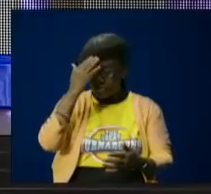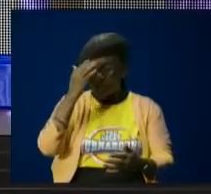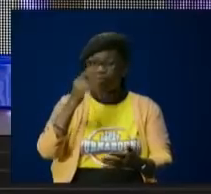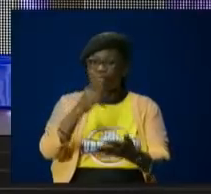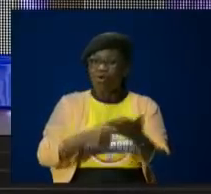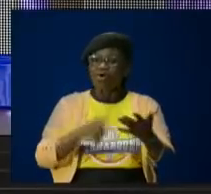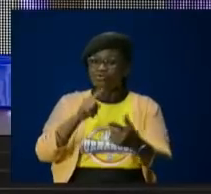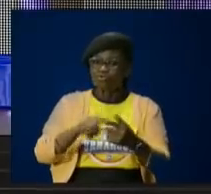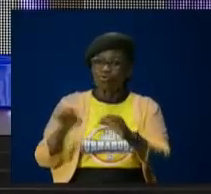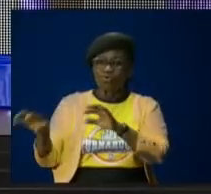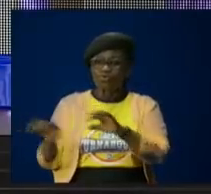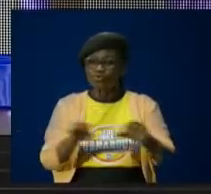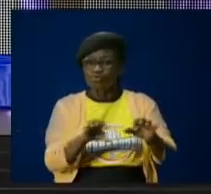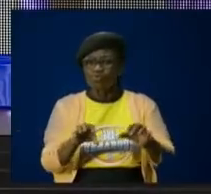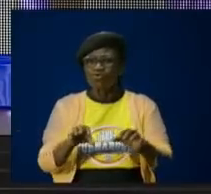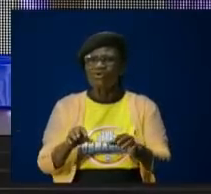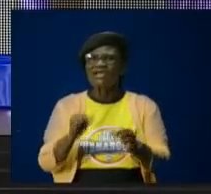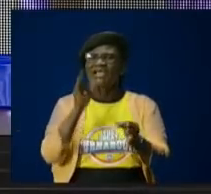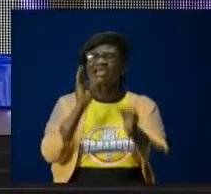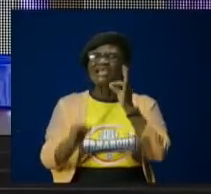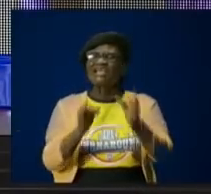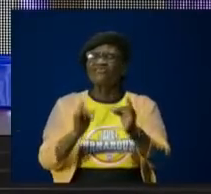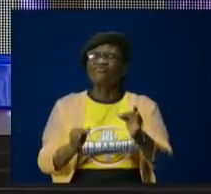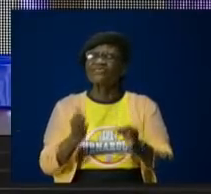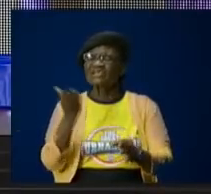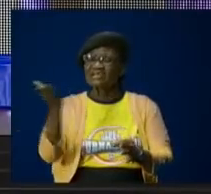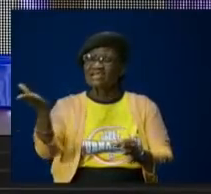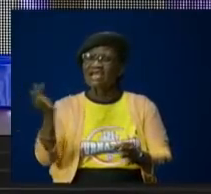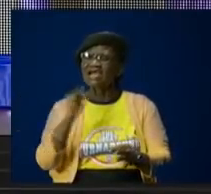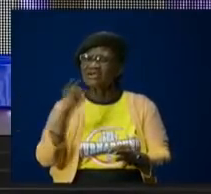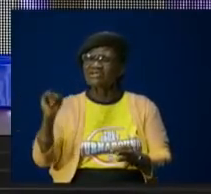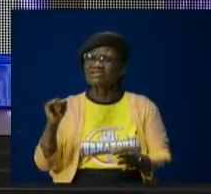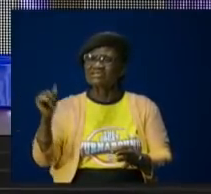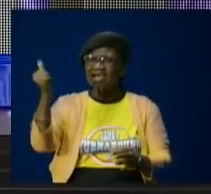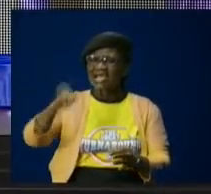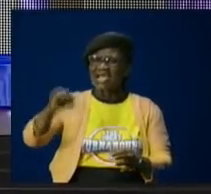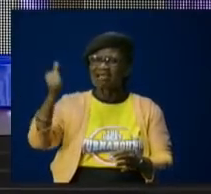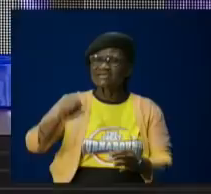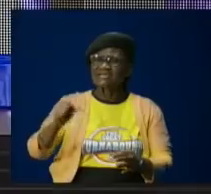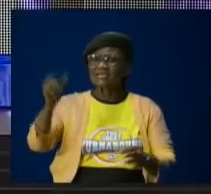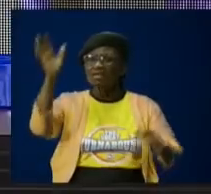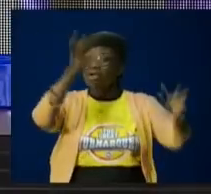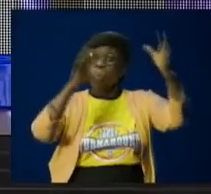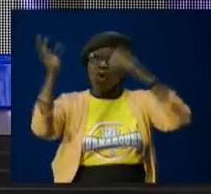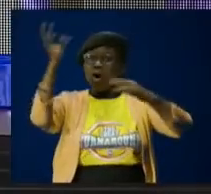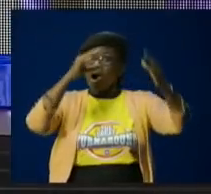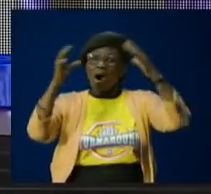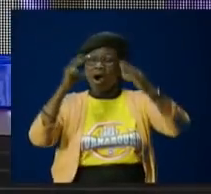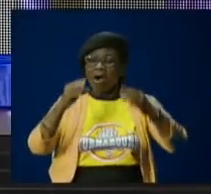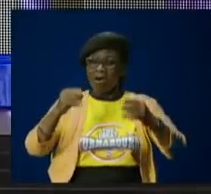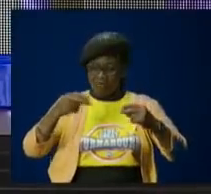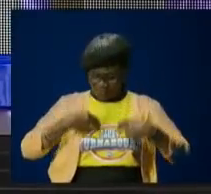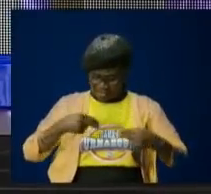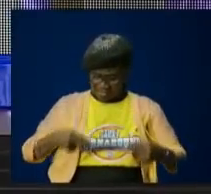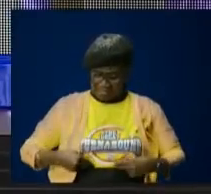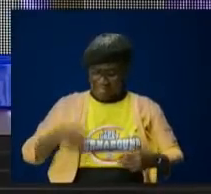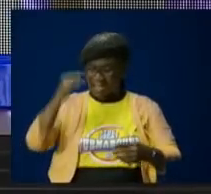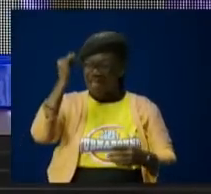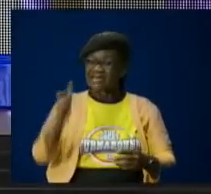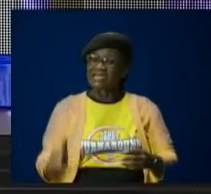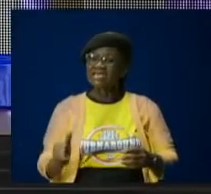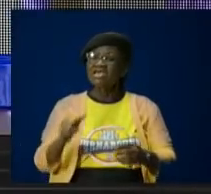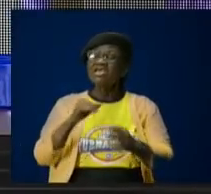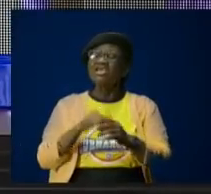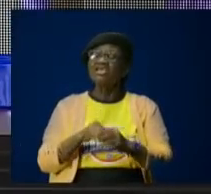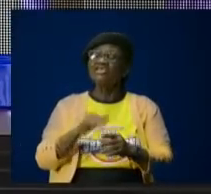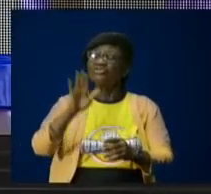If there is any storm physically in your body, even as you are listening to